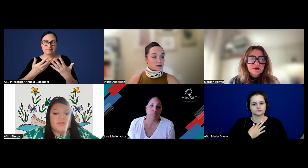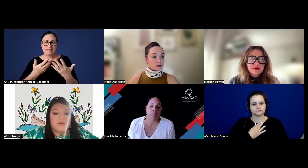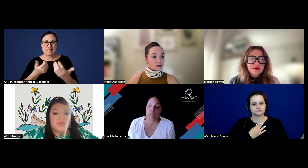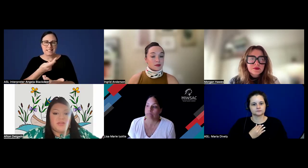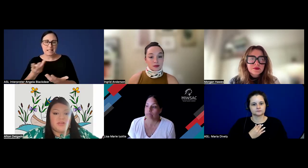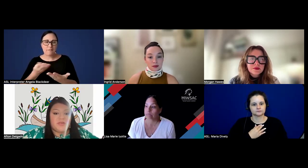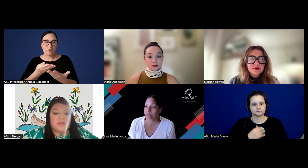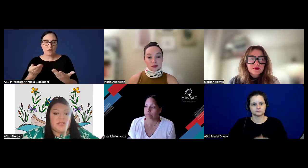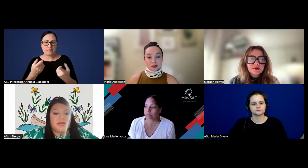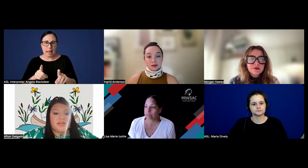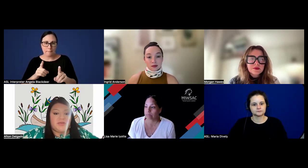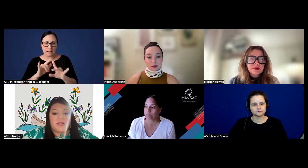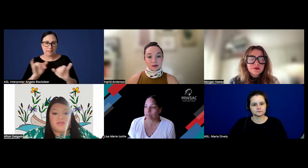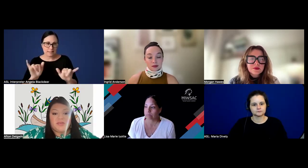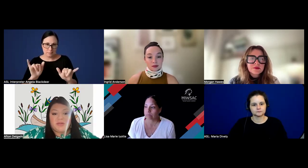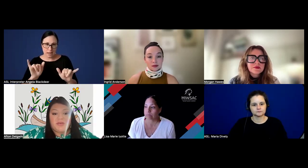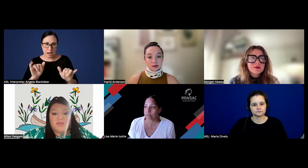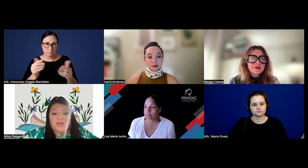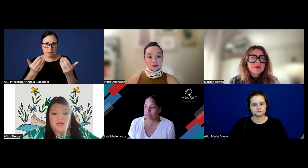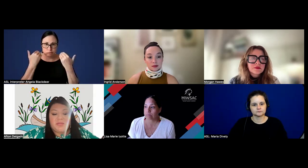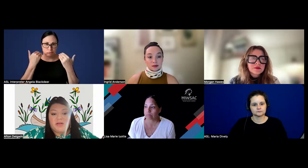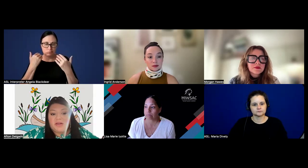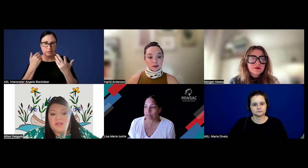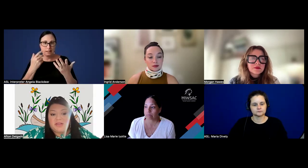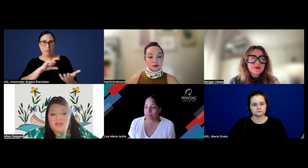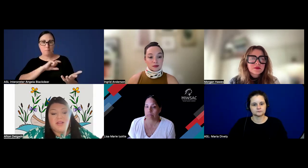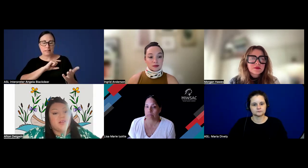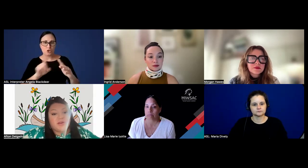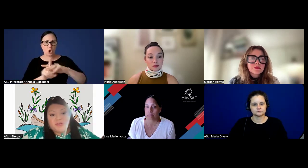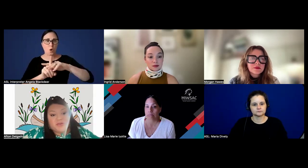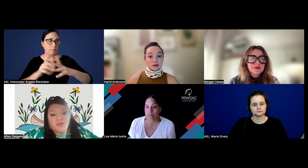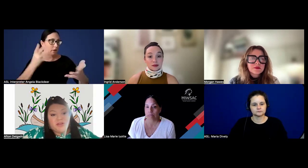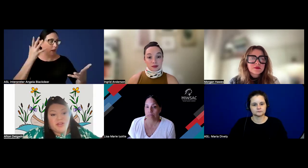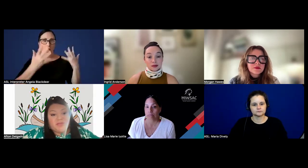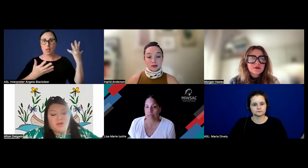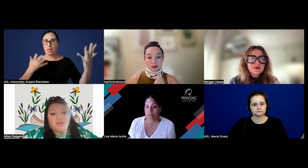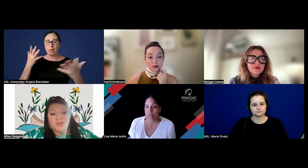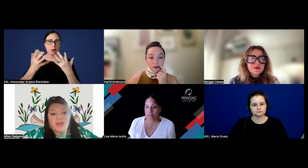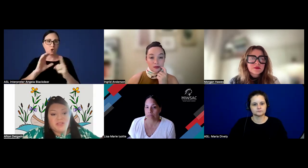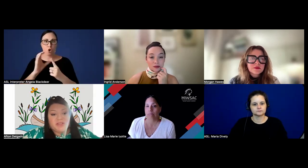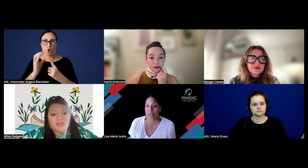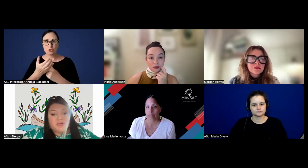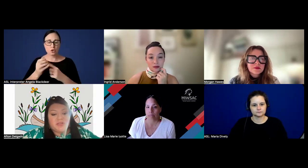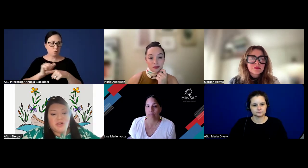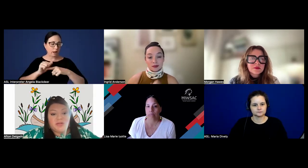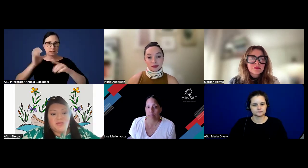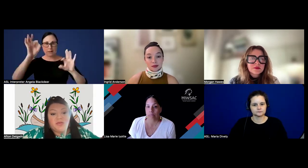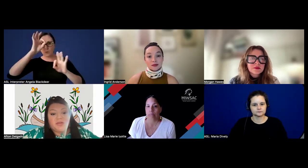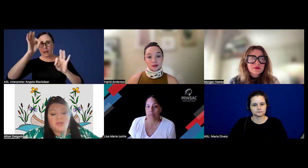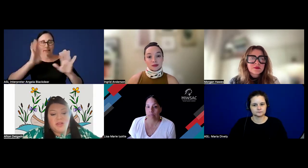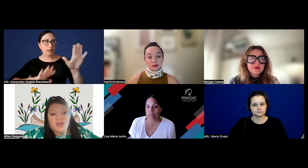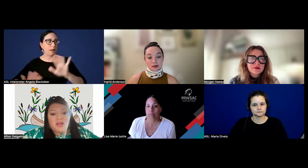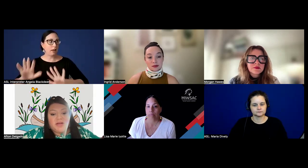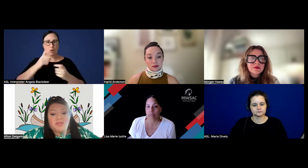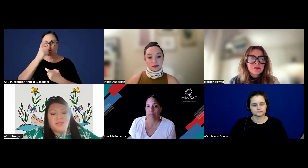is often overlooked and overseen. It's when law enforcement show up without being grounded in cultural practices or trauma